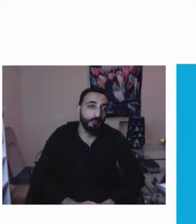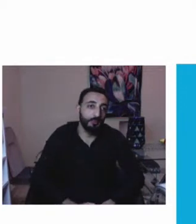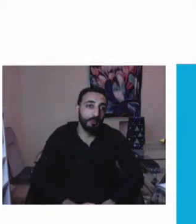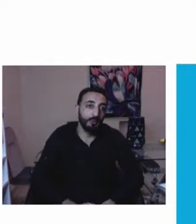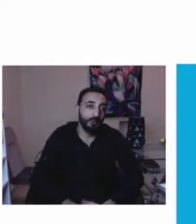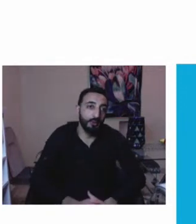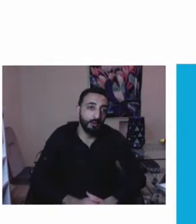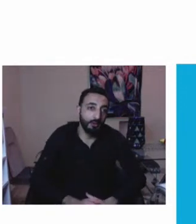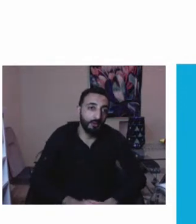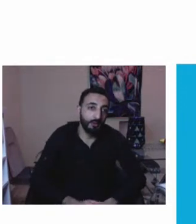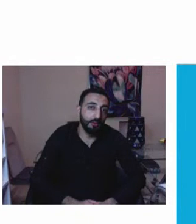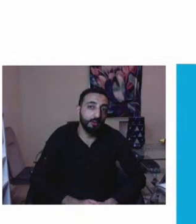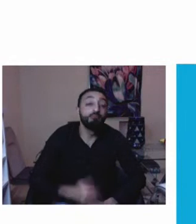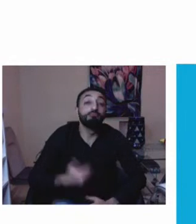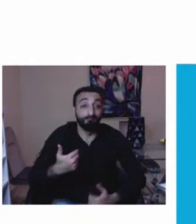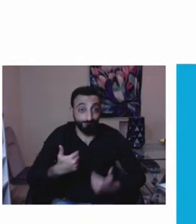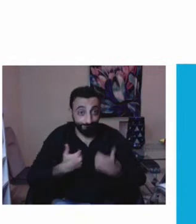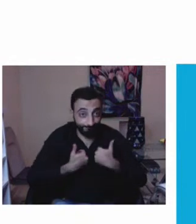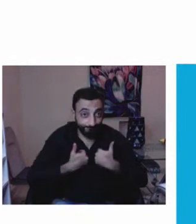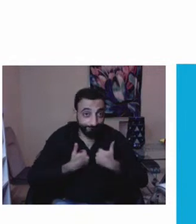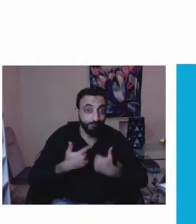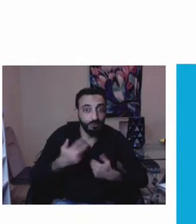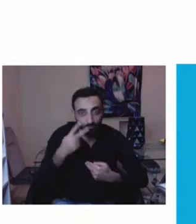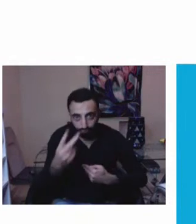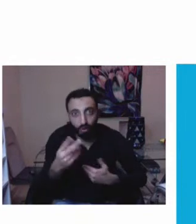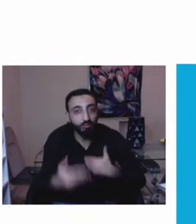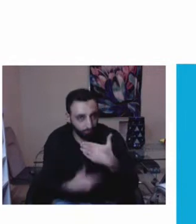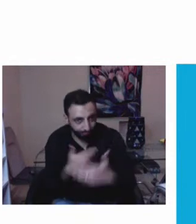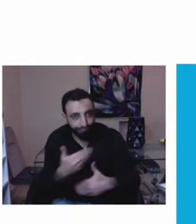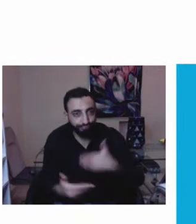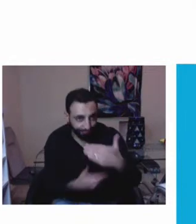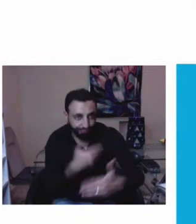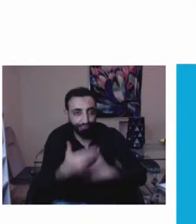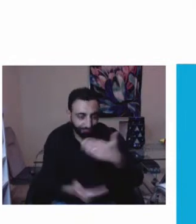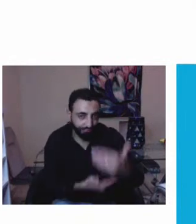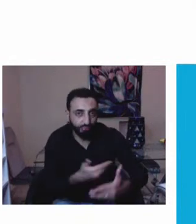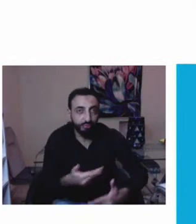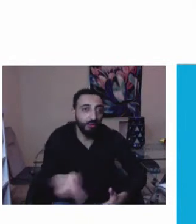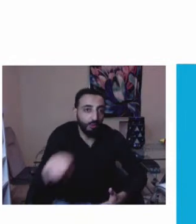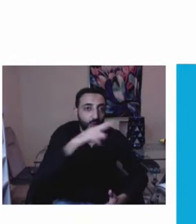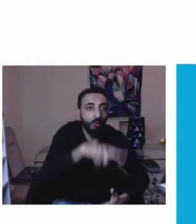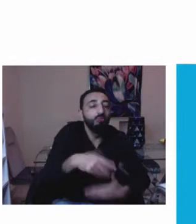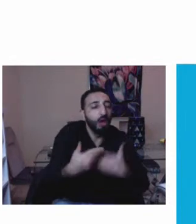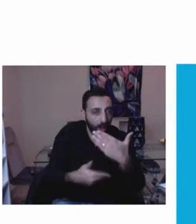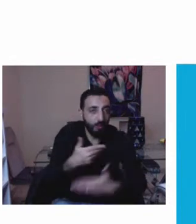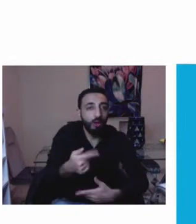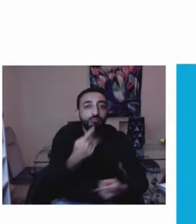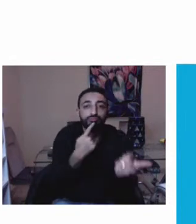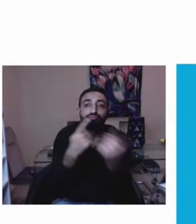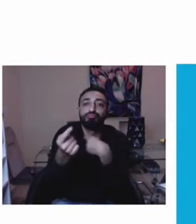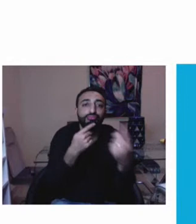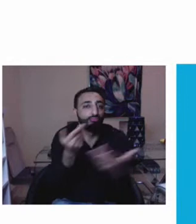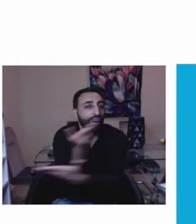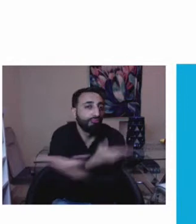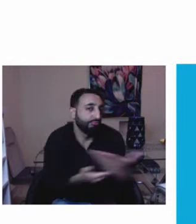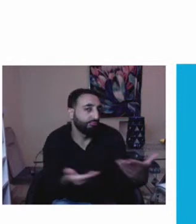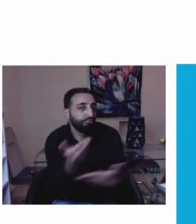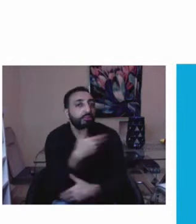the follow-up discussion as a part of the moderated dialogue with representatives from both Dominican Republic and